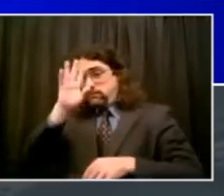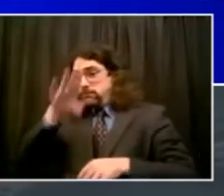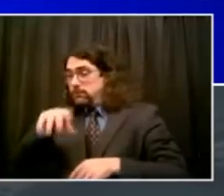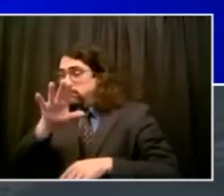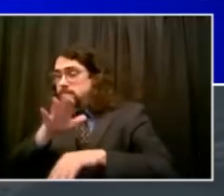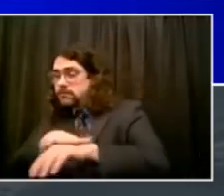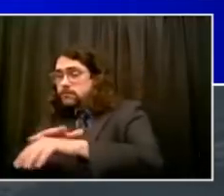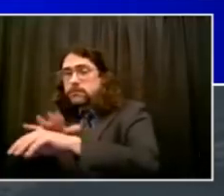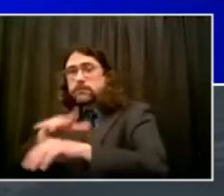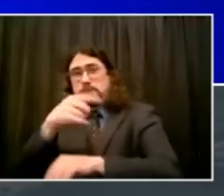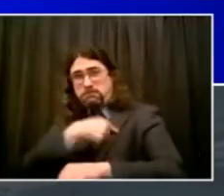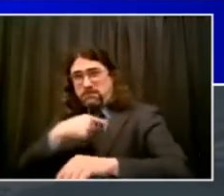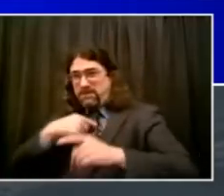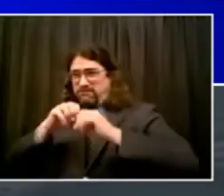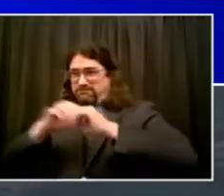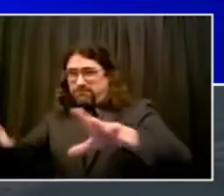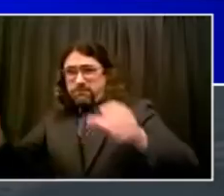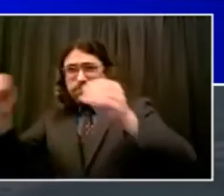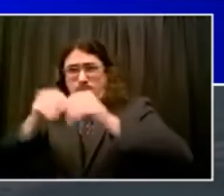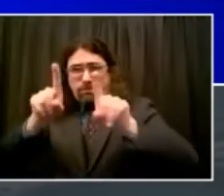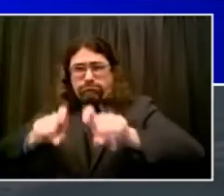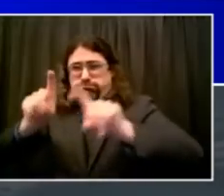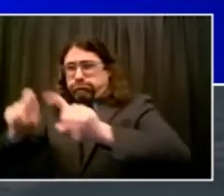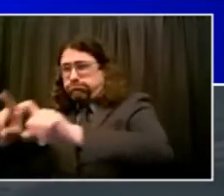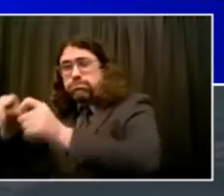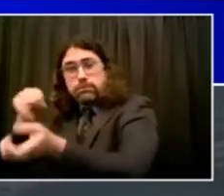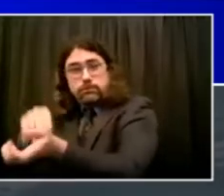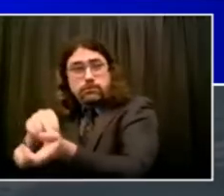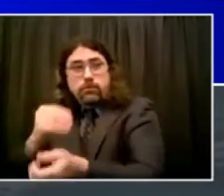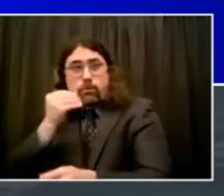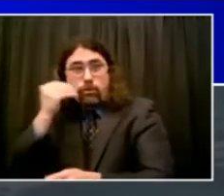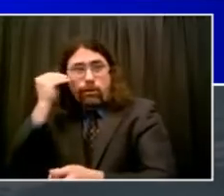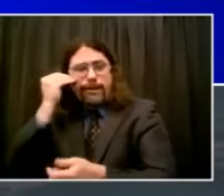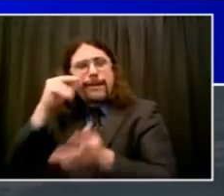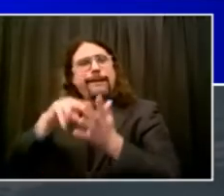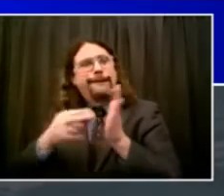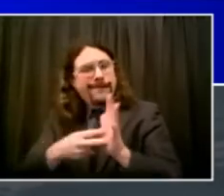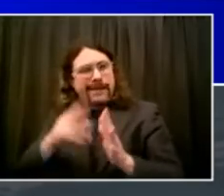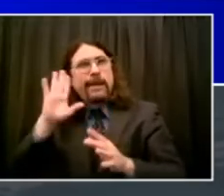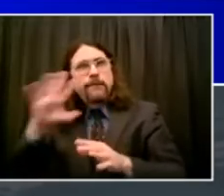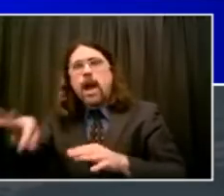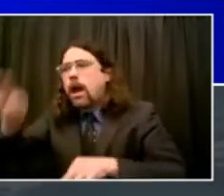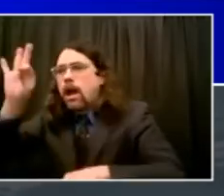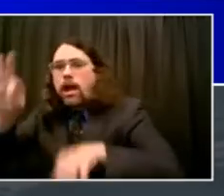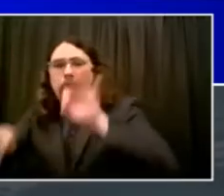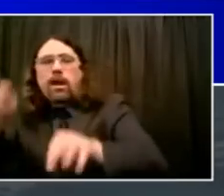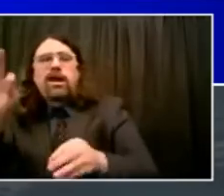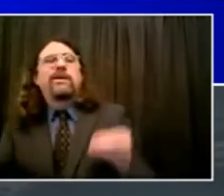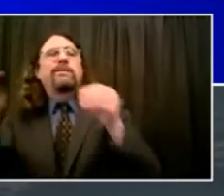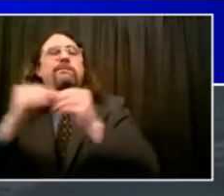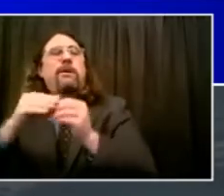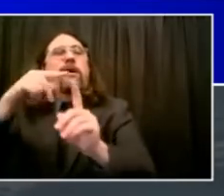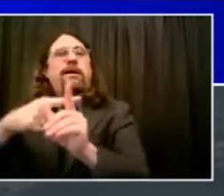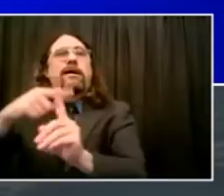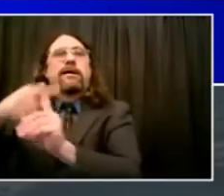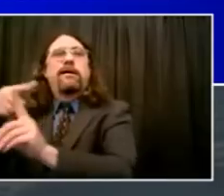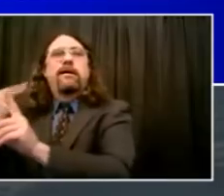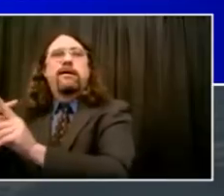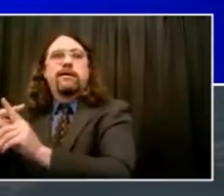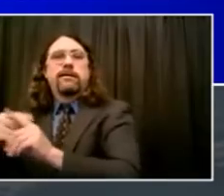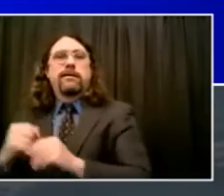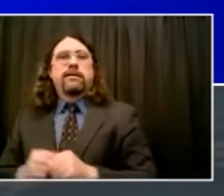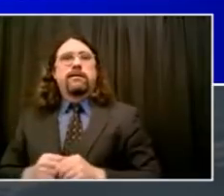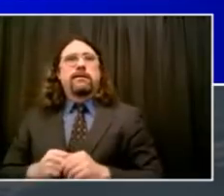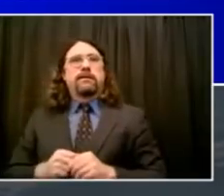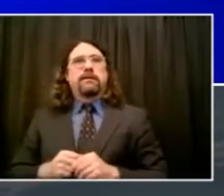who work in our nursing homes. And let me take a moment to thank all of them. Again, there's so many unsung heroes in this fight. People who